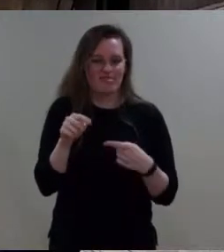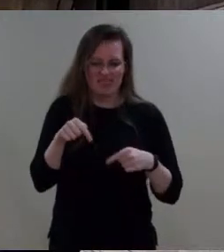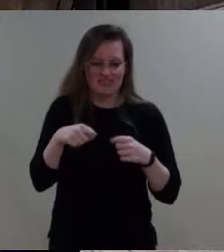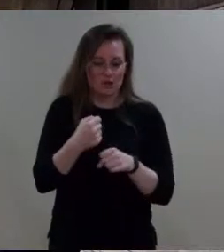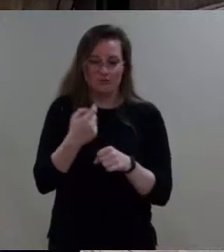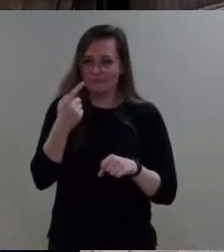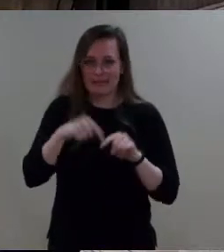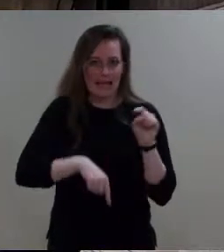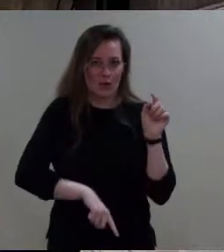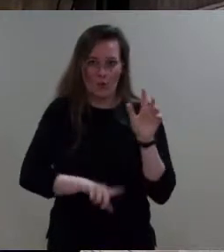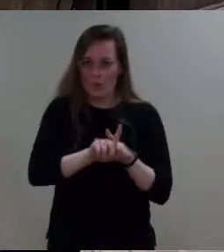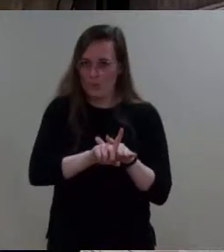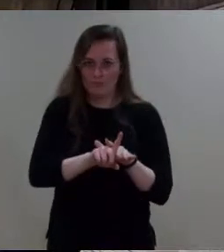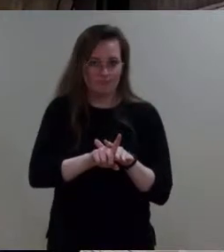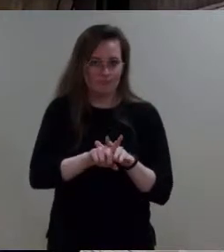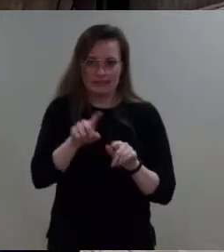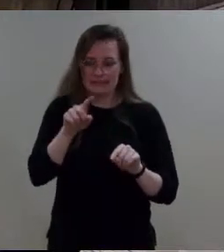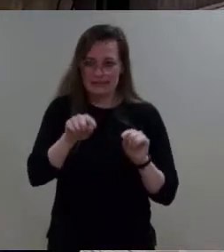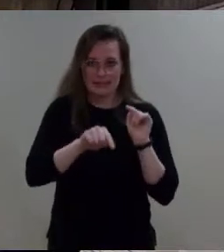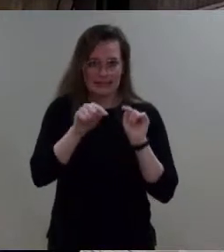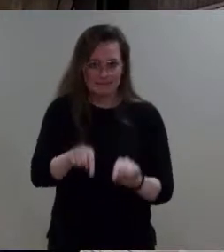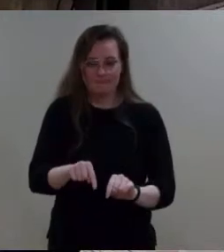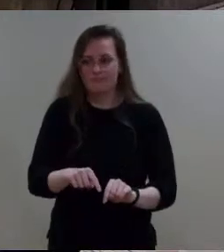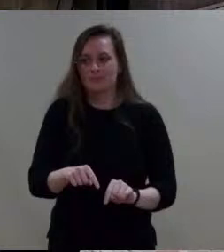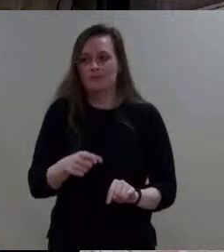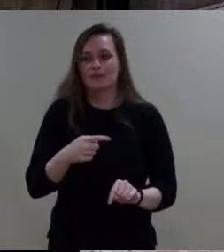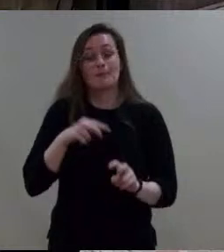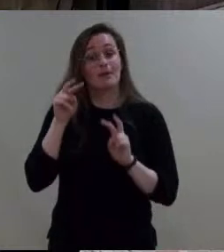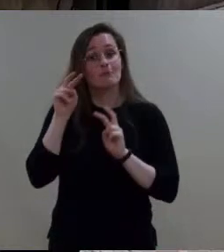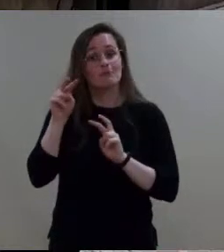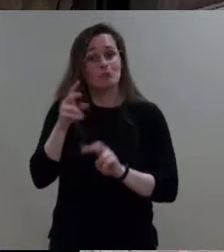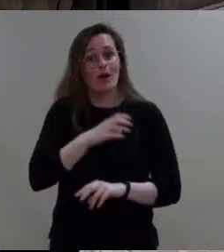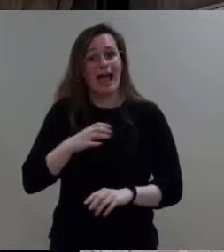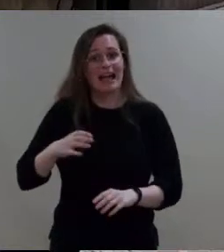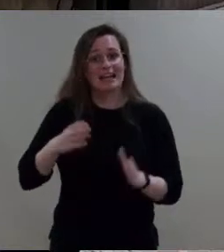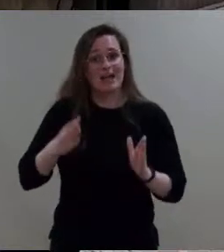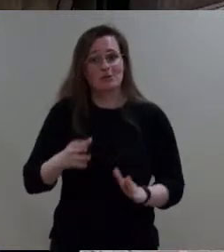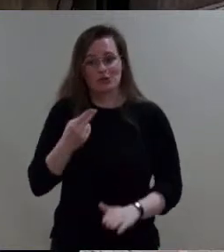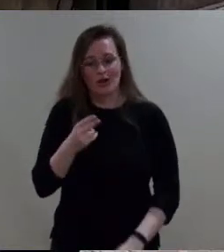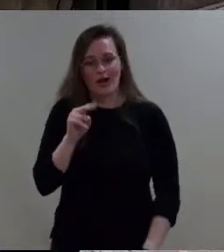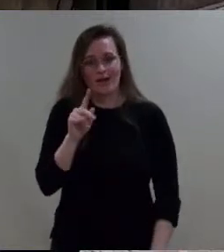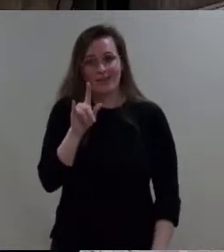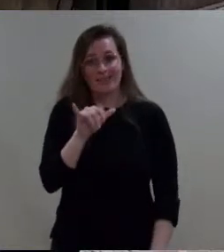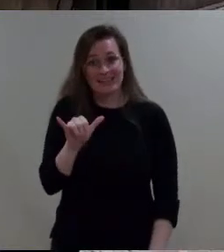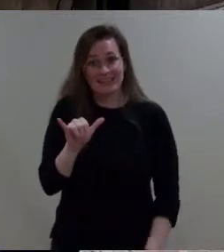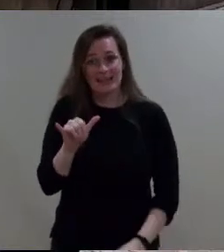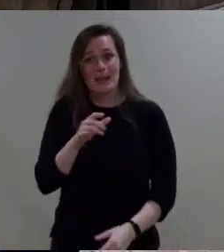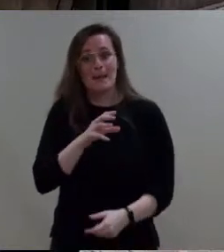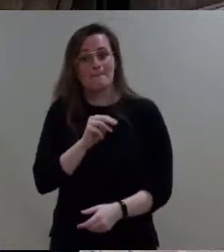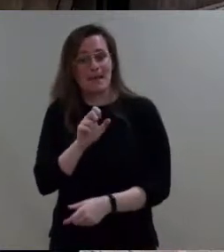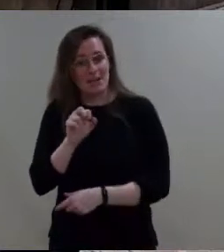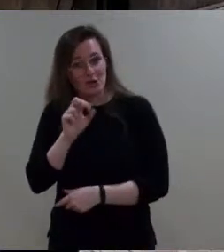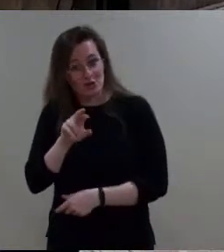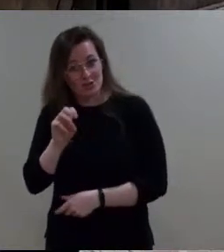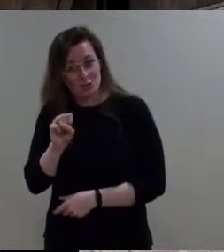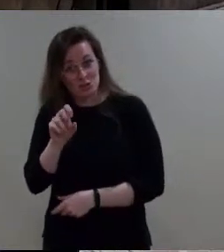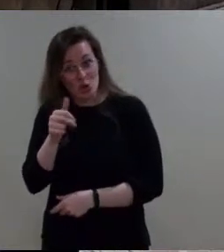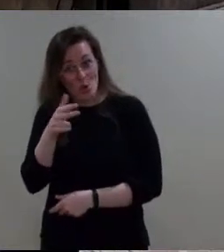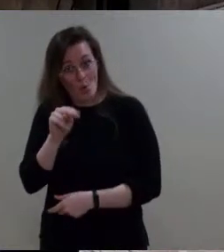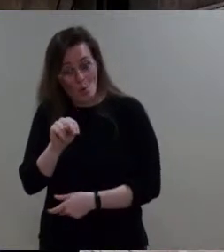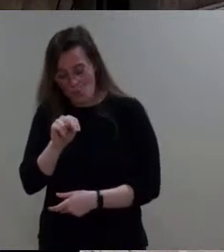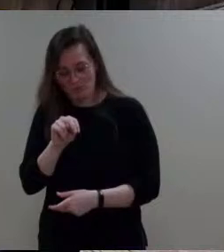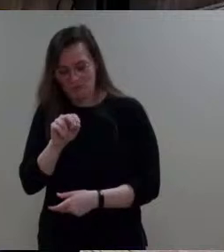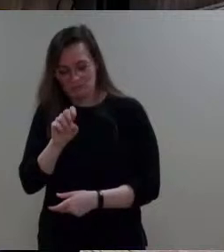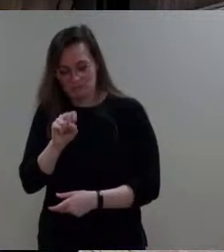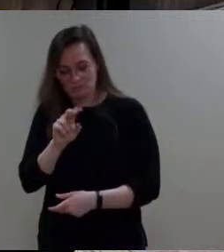year, but I look forward to Councillor Huntley and Mayor Snow's report upon their return. And